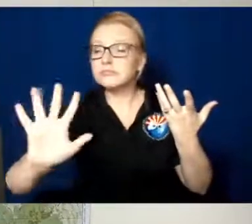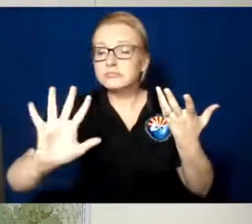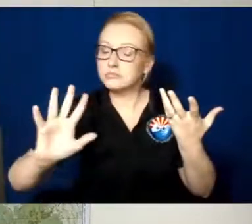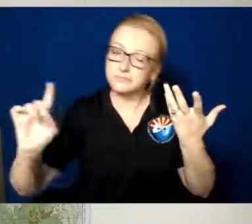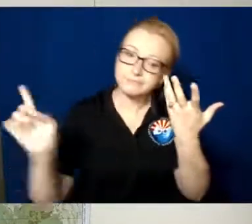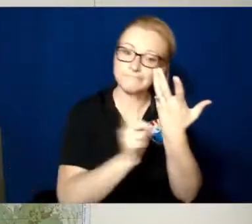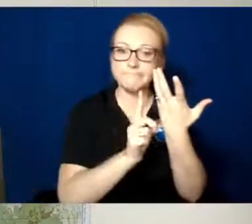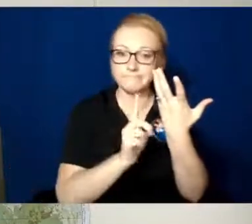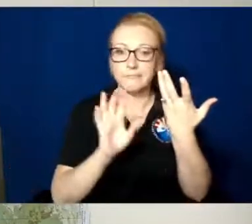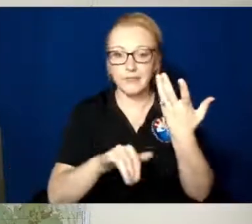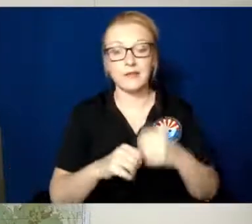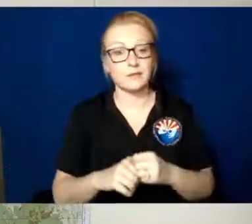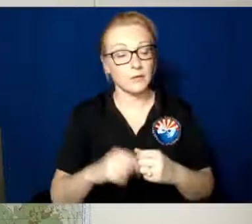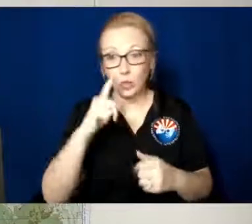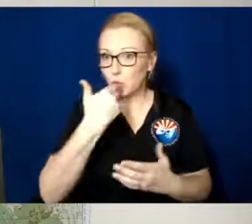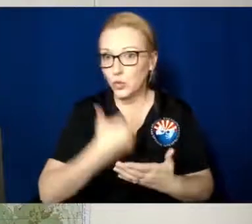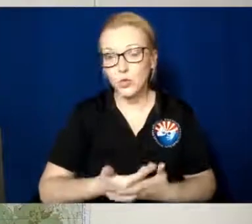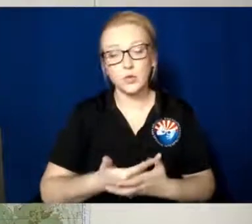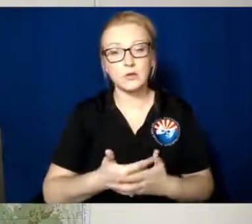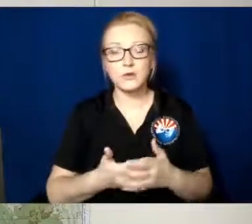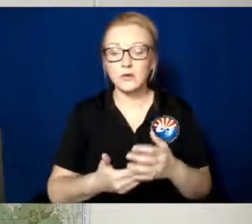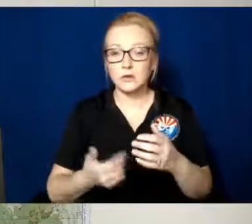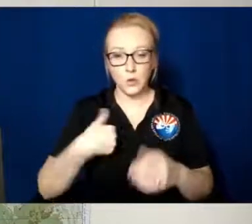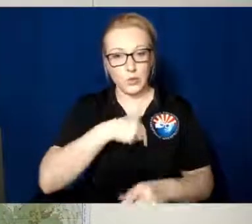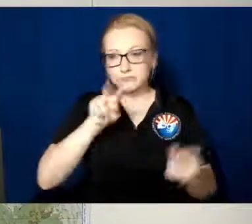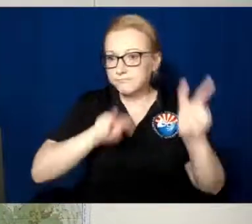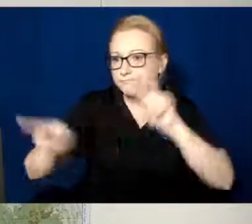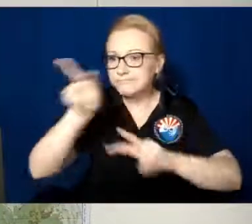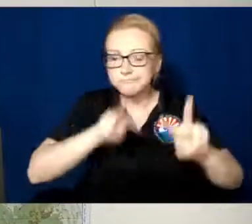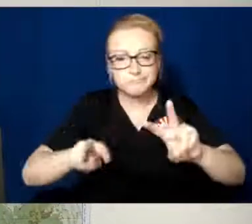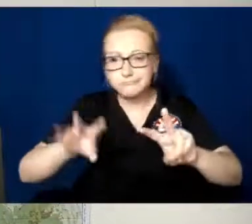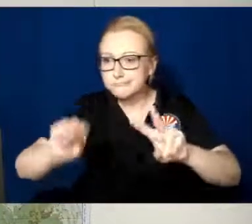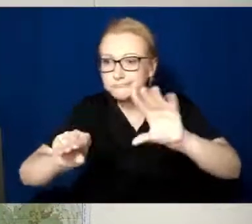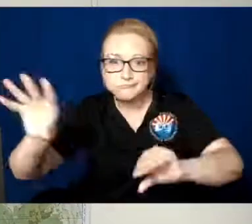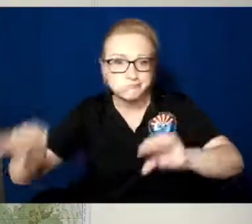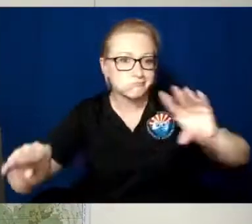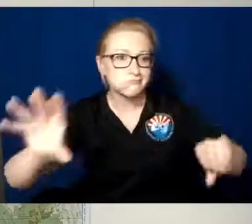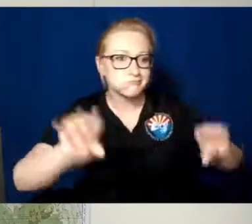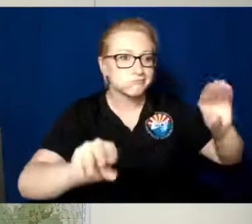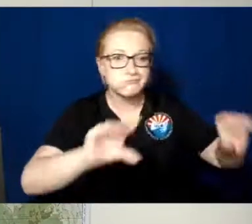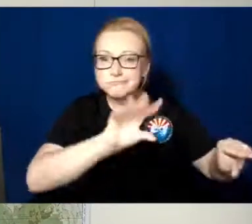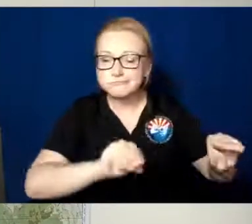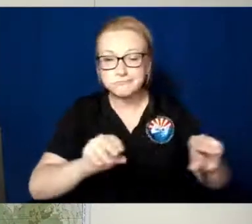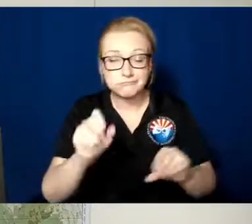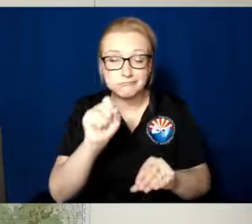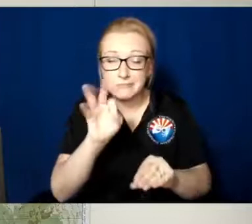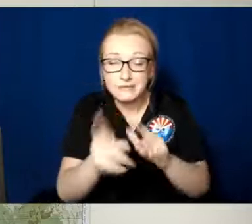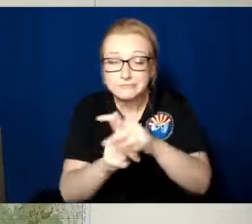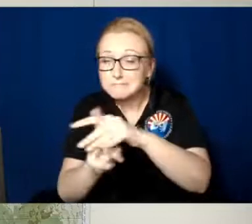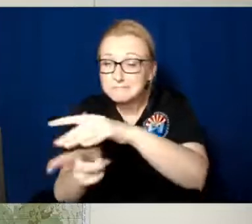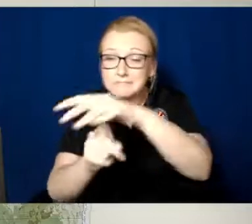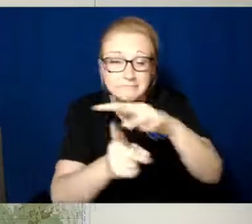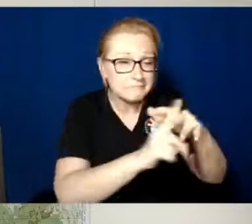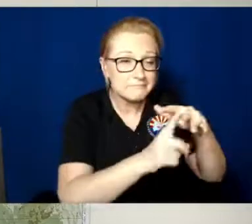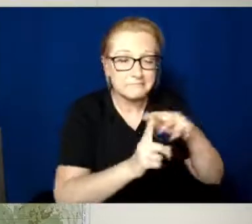some of this in a patrol and mop-up status, which means that we're basically kind of just monitoring and make sure we've got everything, but